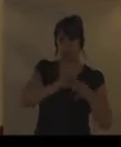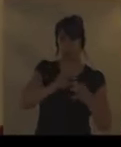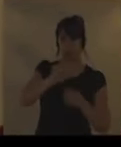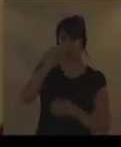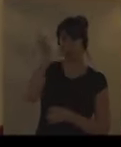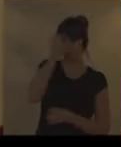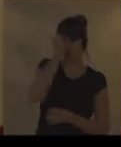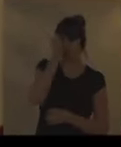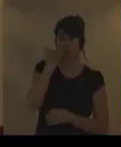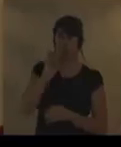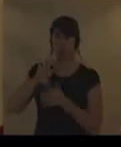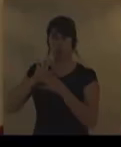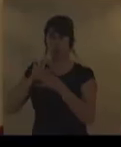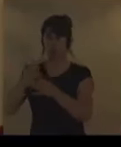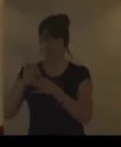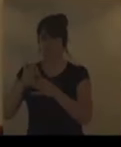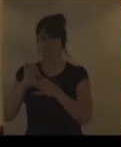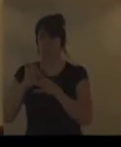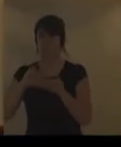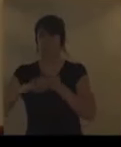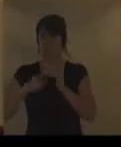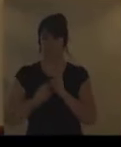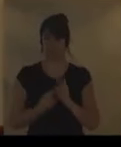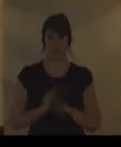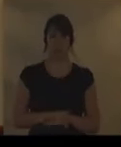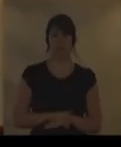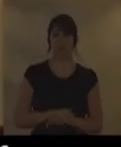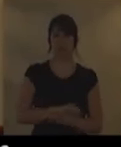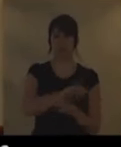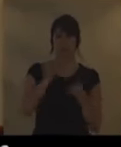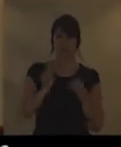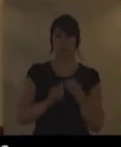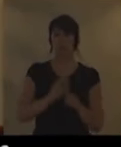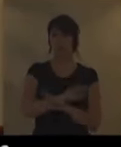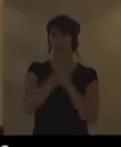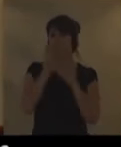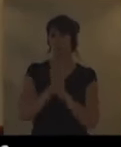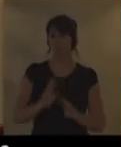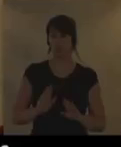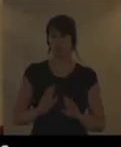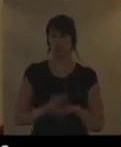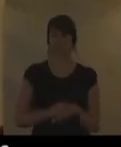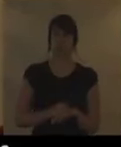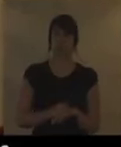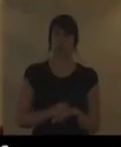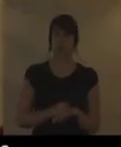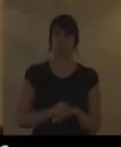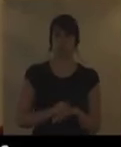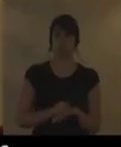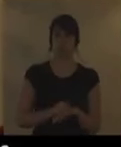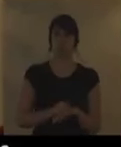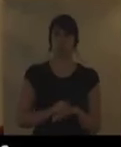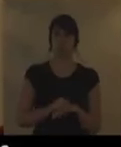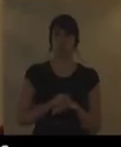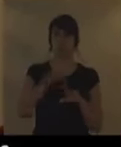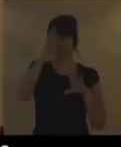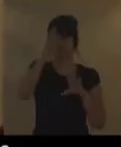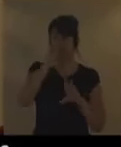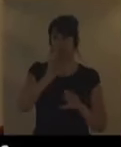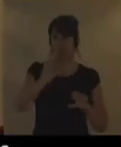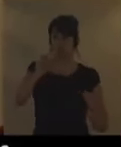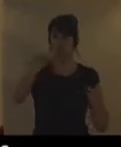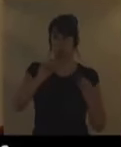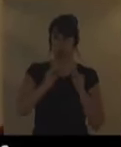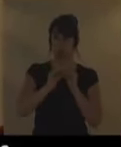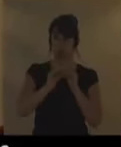level. And finally, the development of a flexible and robust protocol of learning.